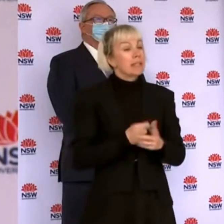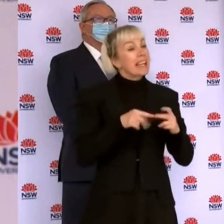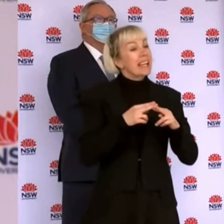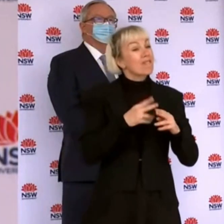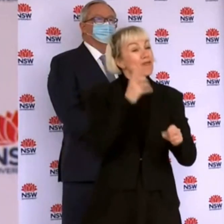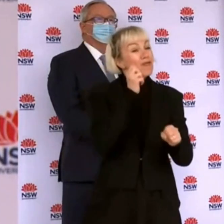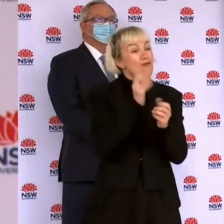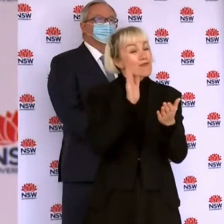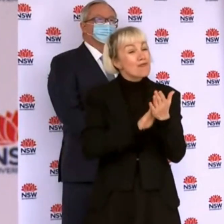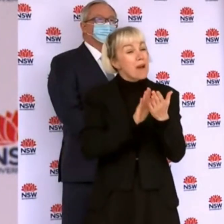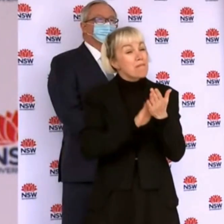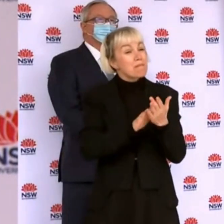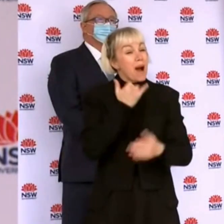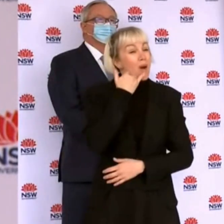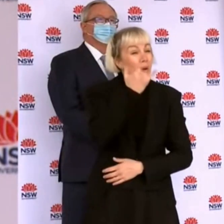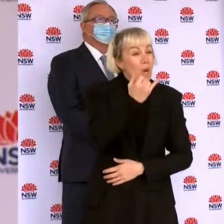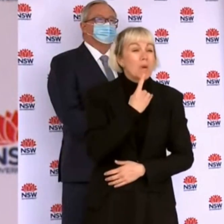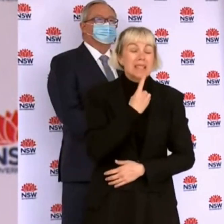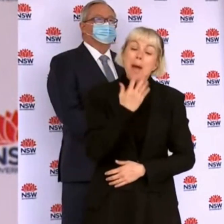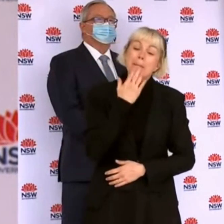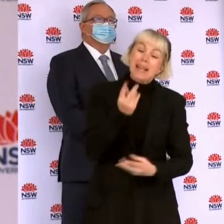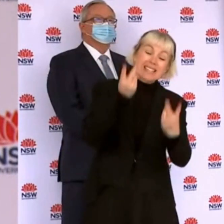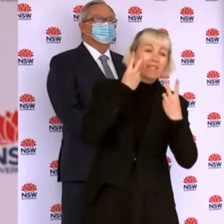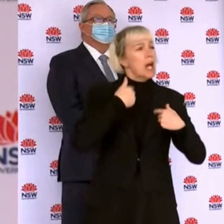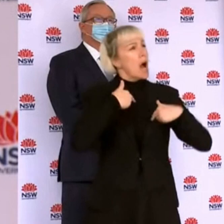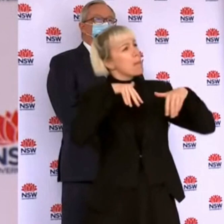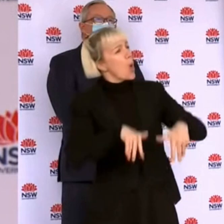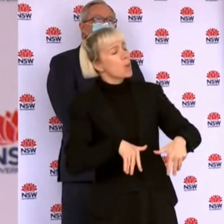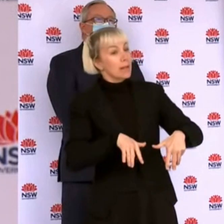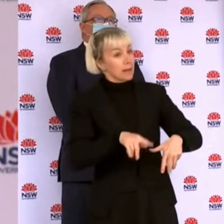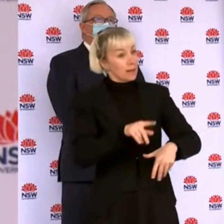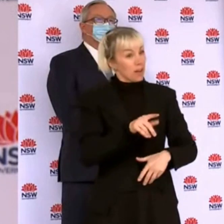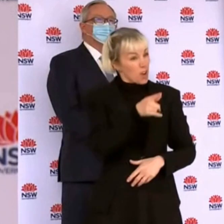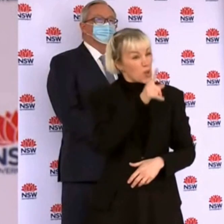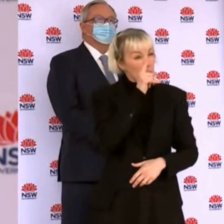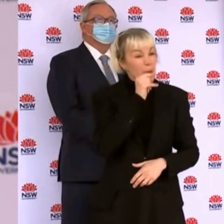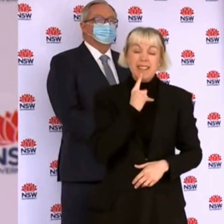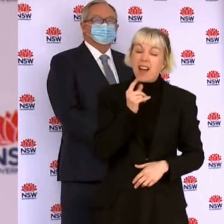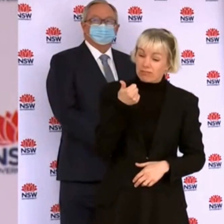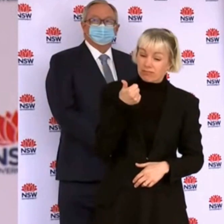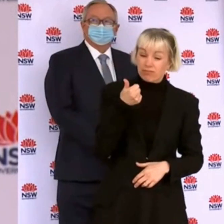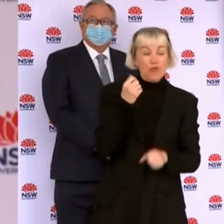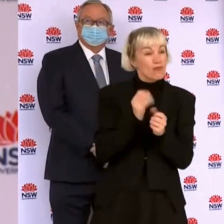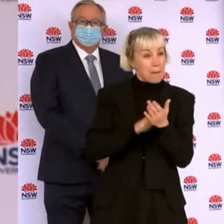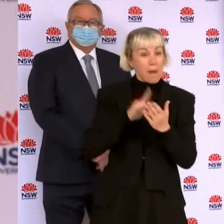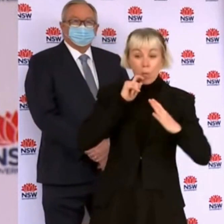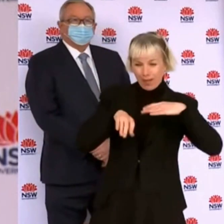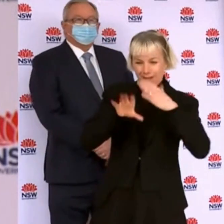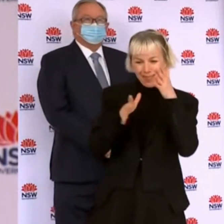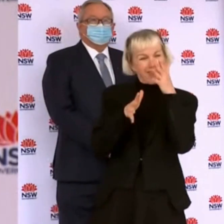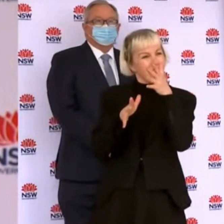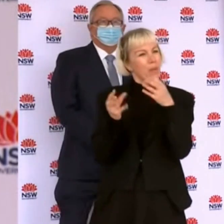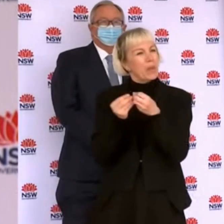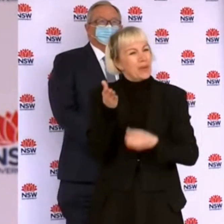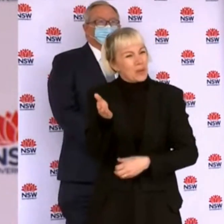visit, please do it on the phone or FaceTime, and please explain to others why it's